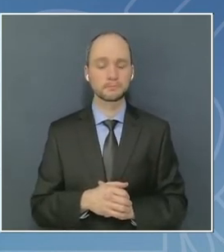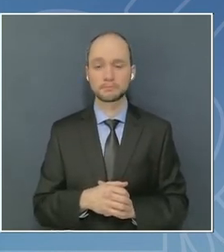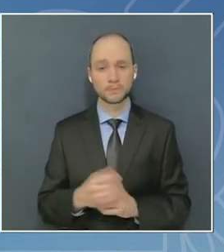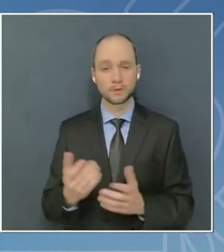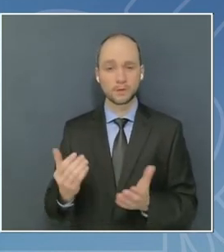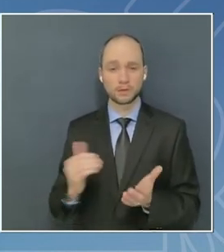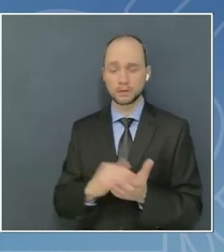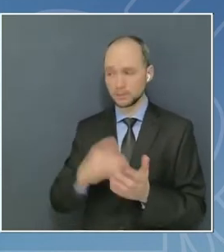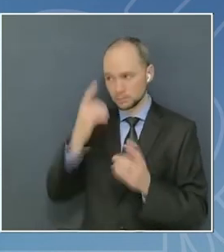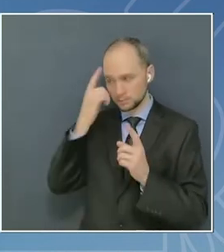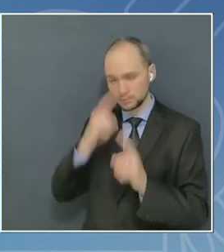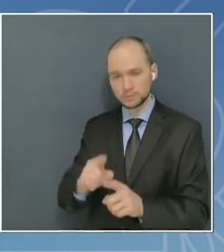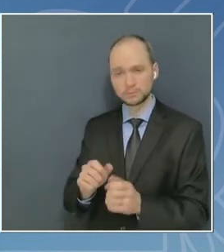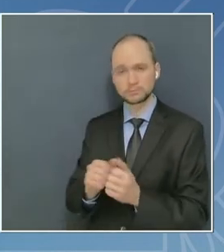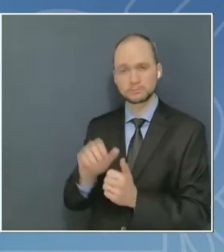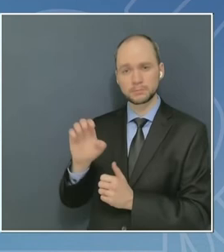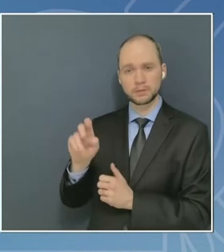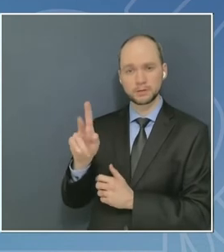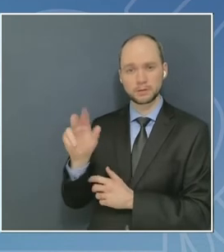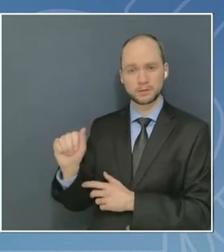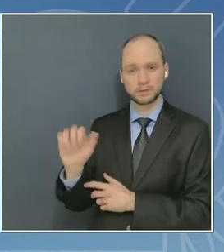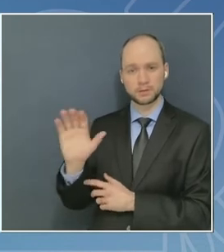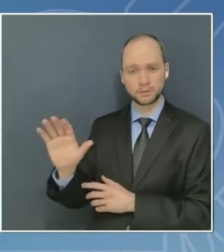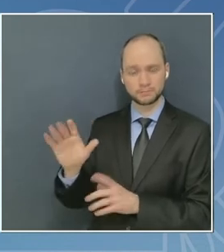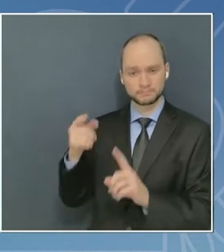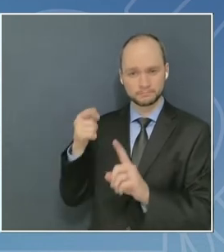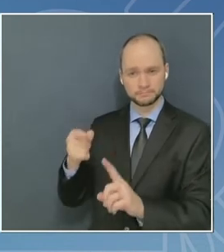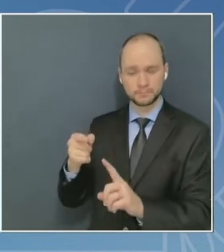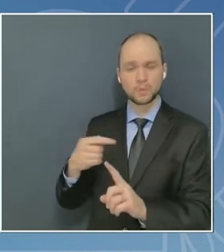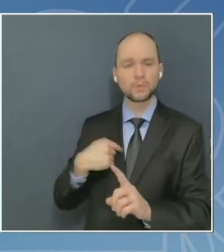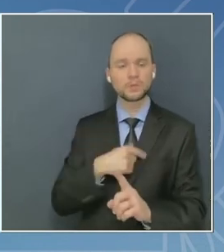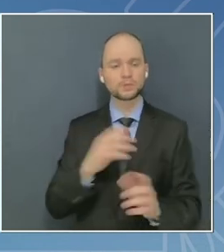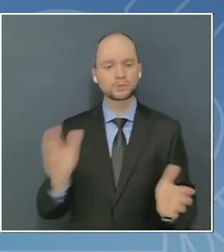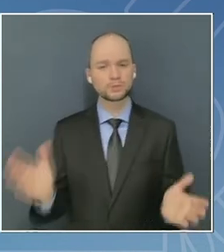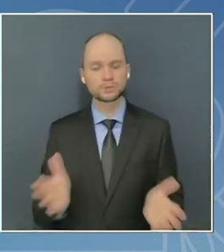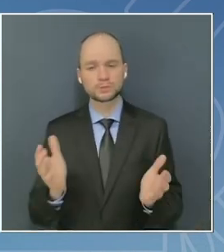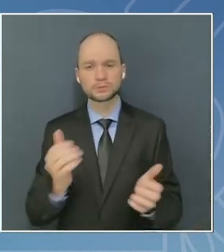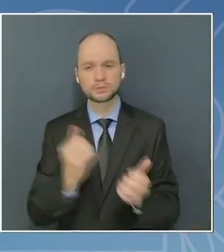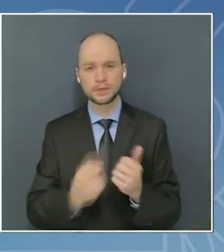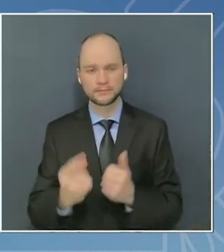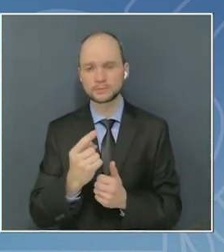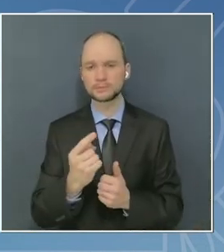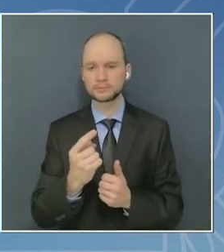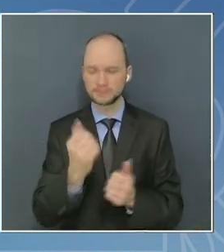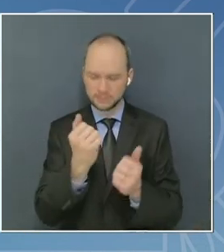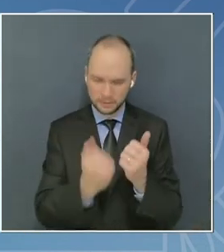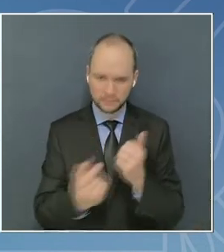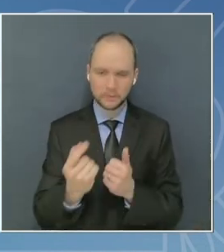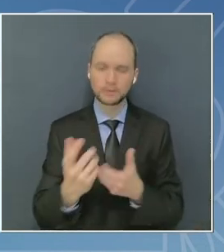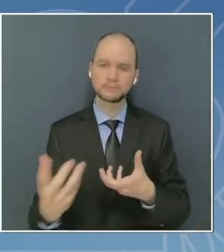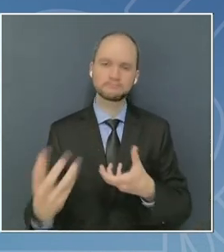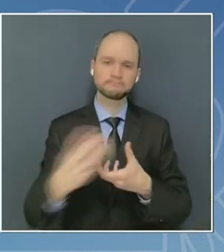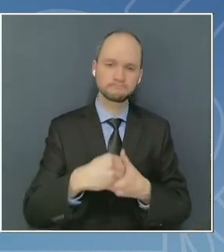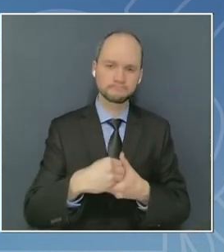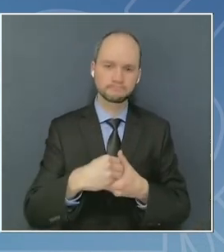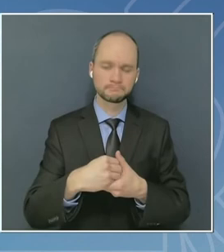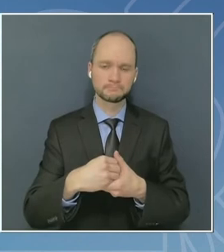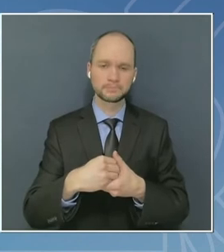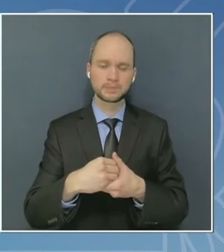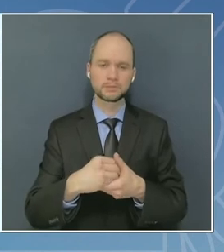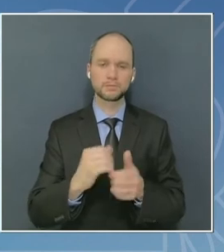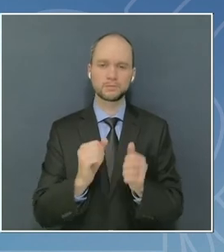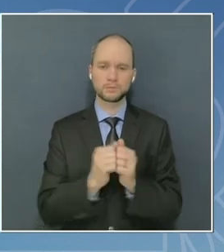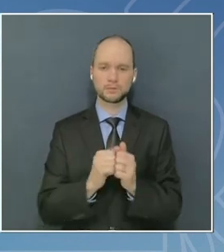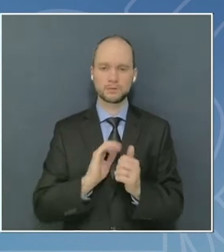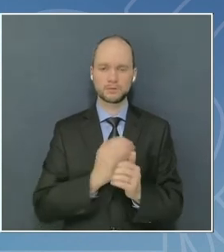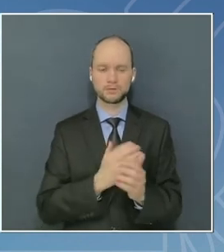Erica. What she mentioned is that we encourage everyone, and also Dr. Quick, to participate in the community,